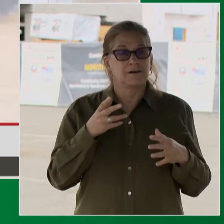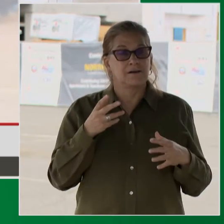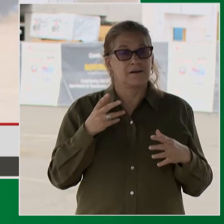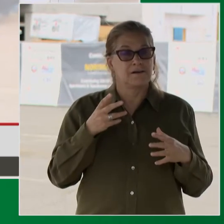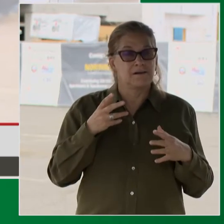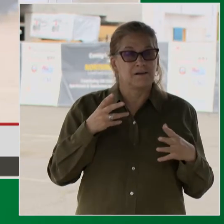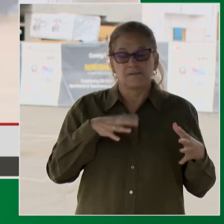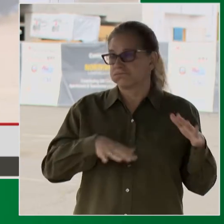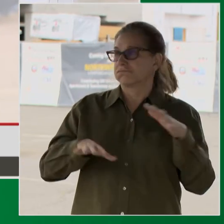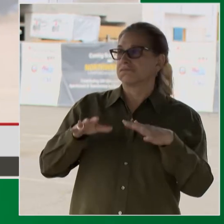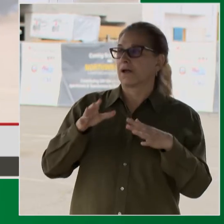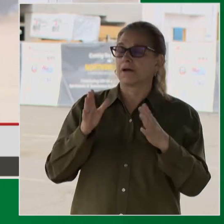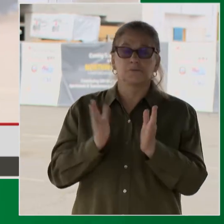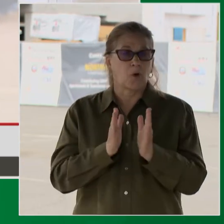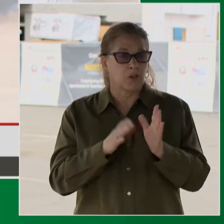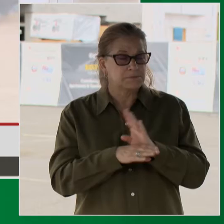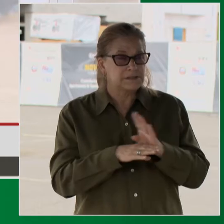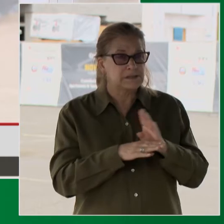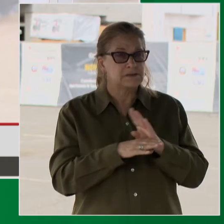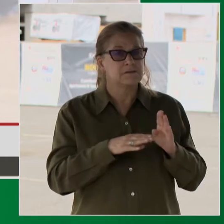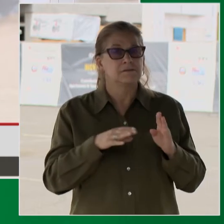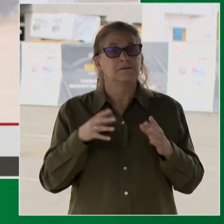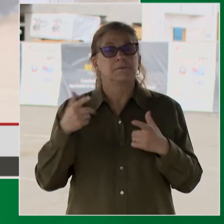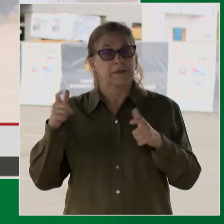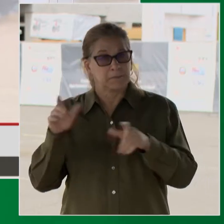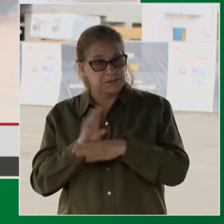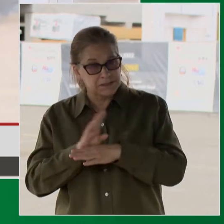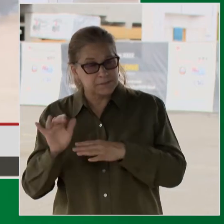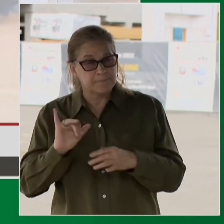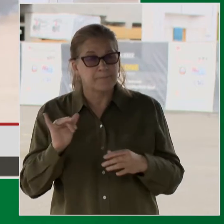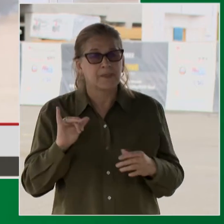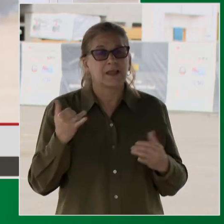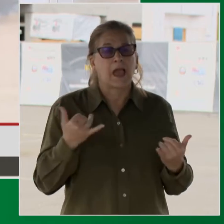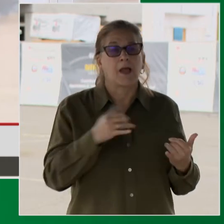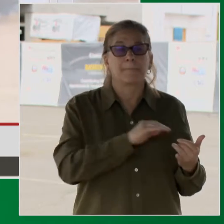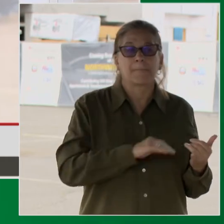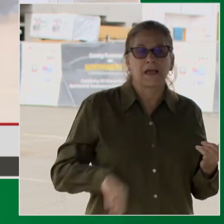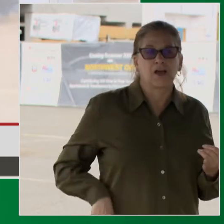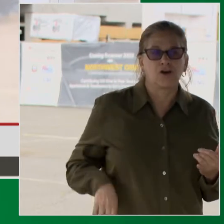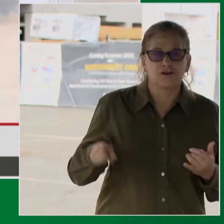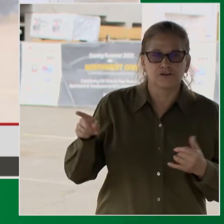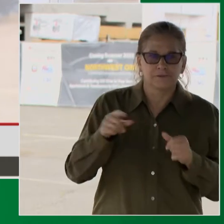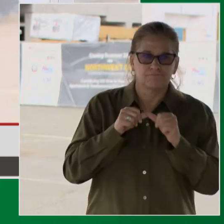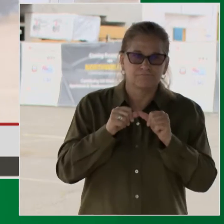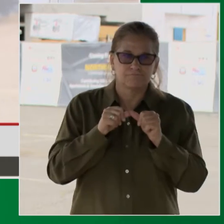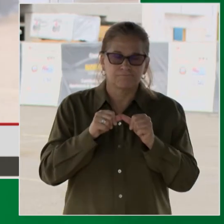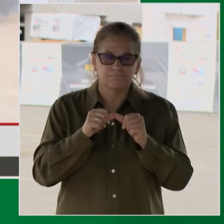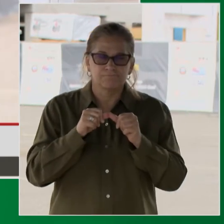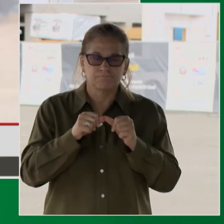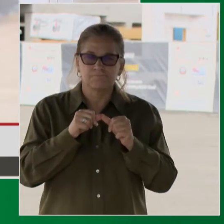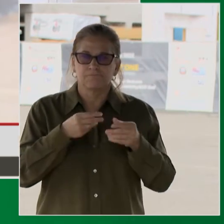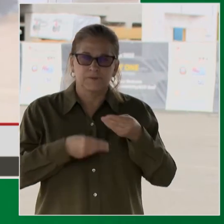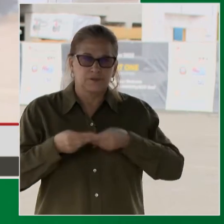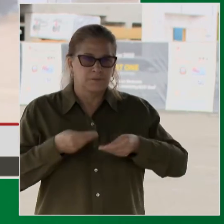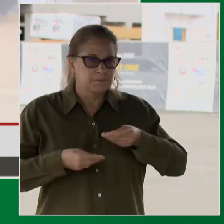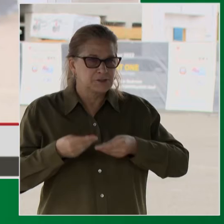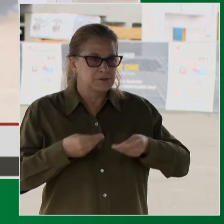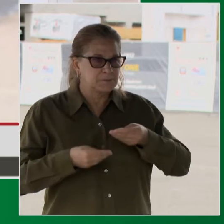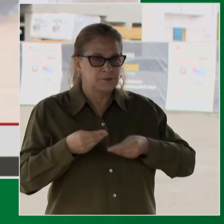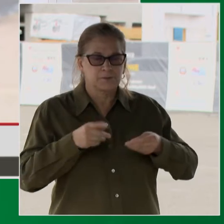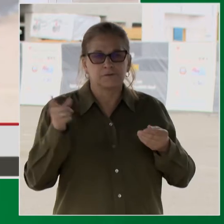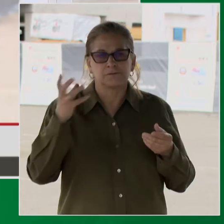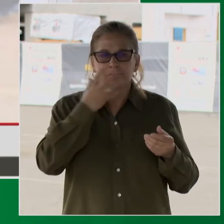perspective. I'm really excited about what Mayor Bowser has continued to keep into the budget, which is, the great work that DMPED